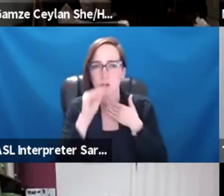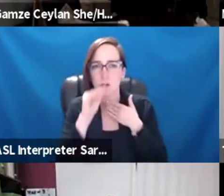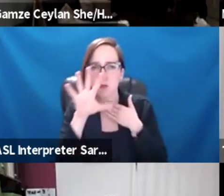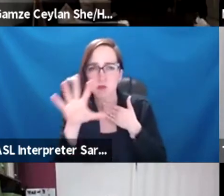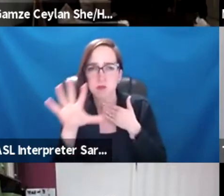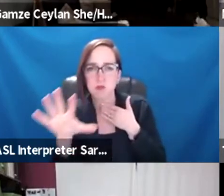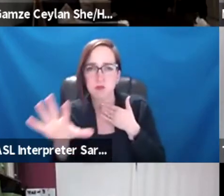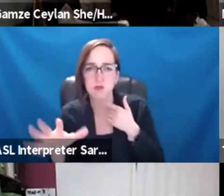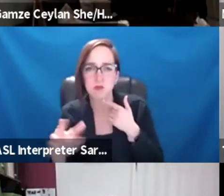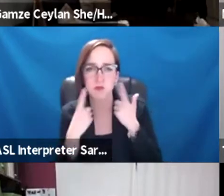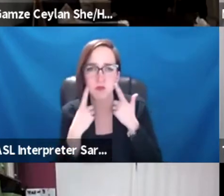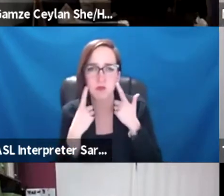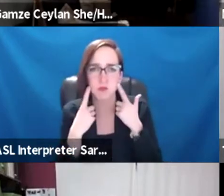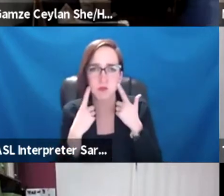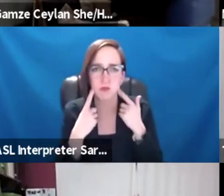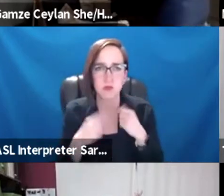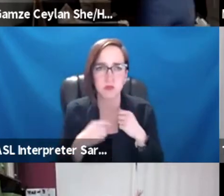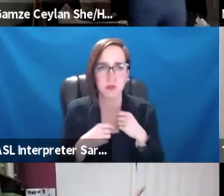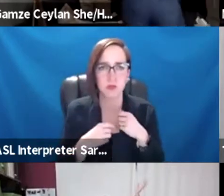Make this